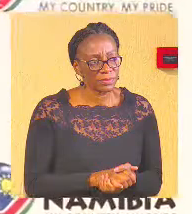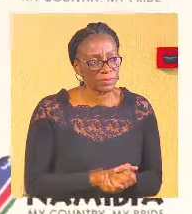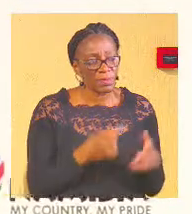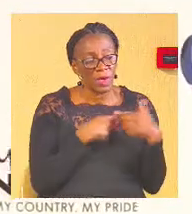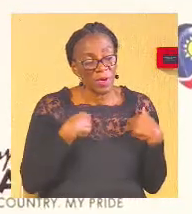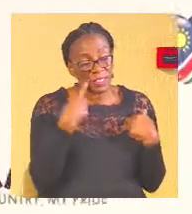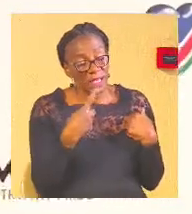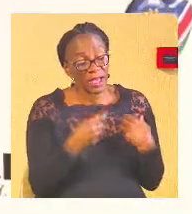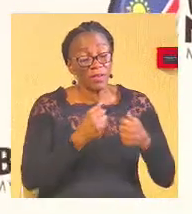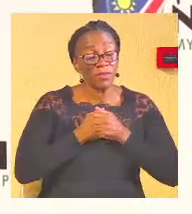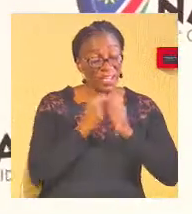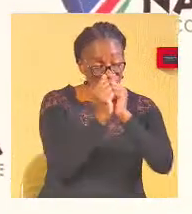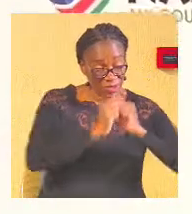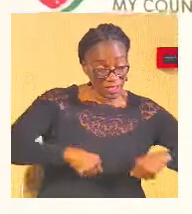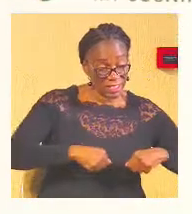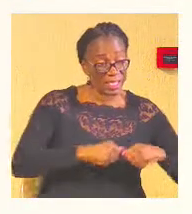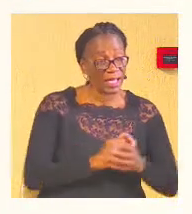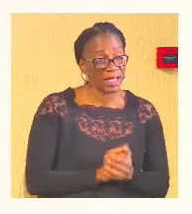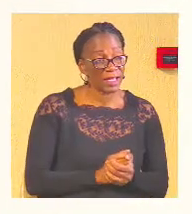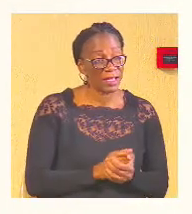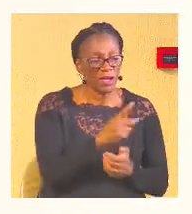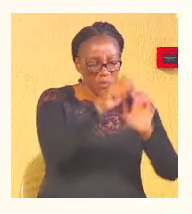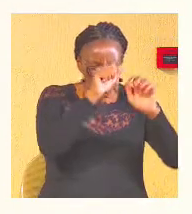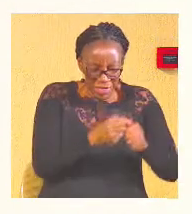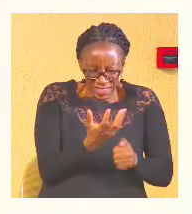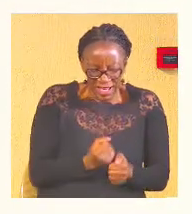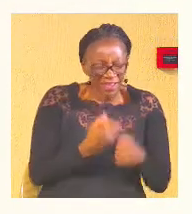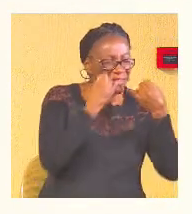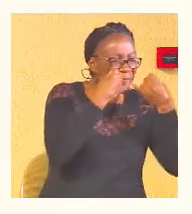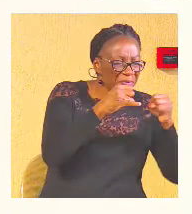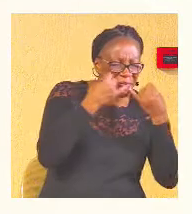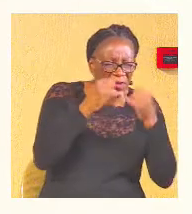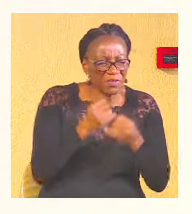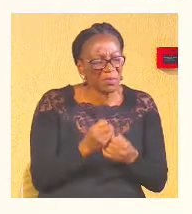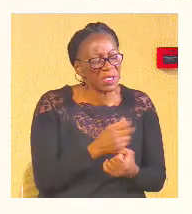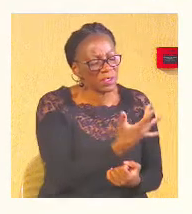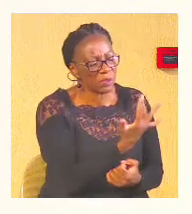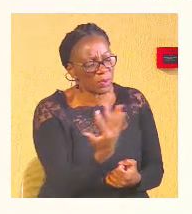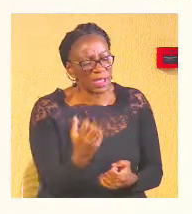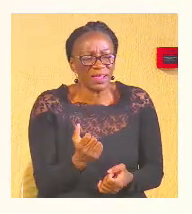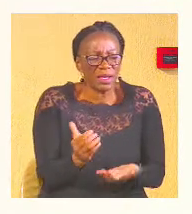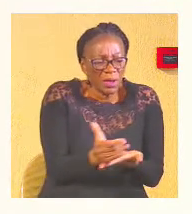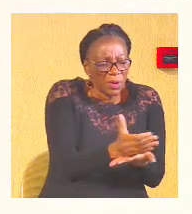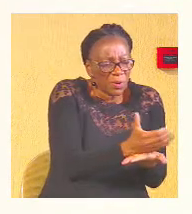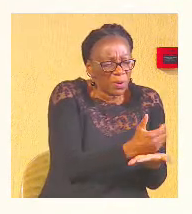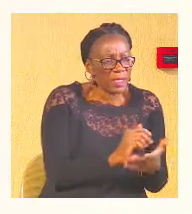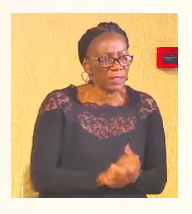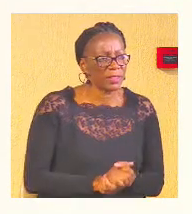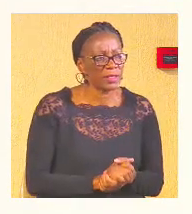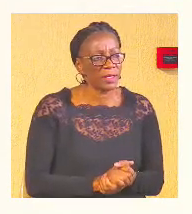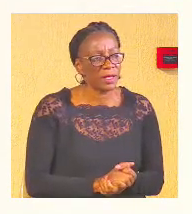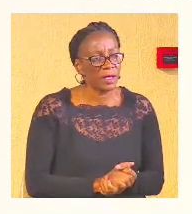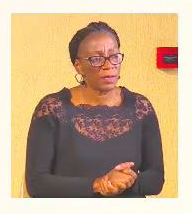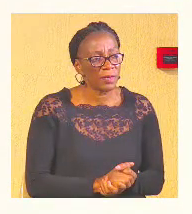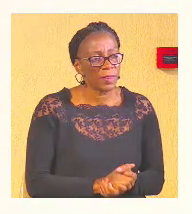evidence-based decision-making, you need to have data. It's all about data. Yes. And for you to have the data, you